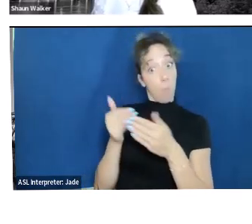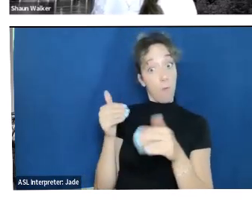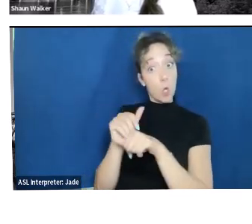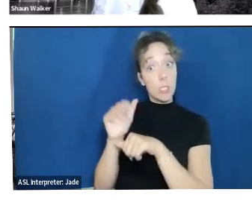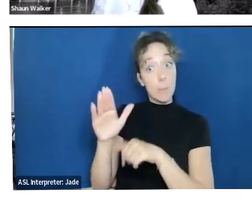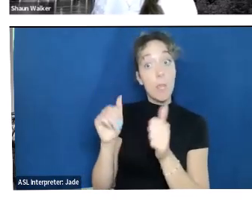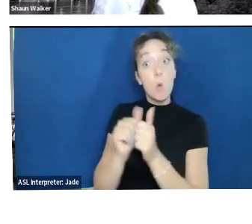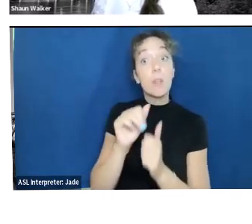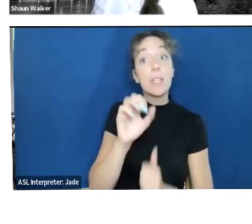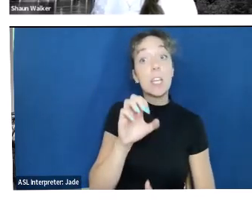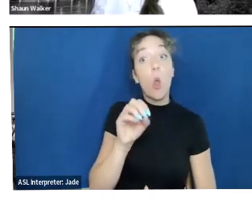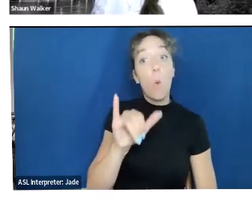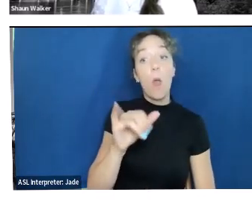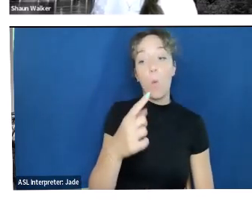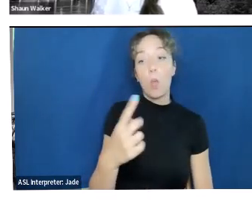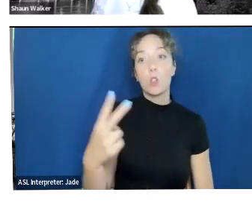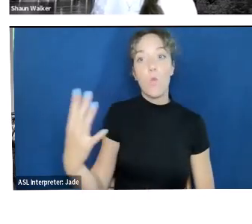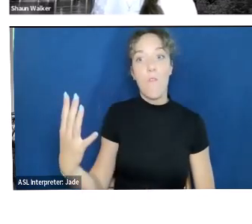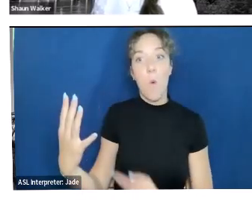2, and 4.